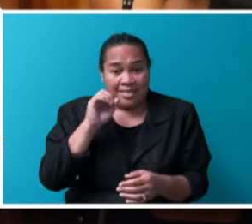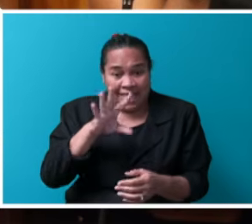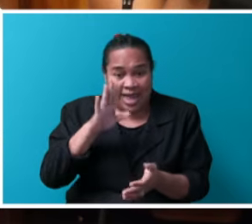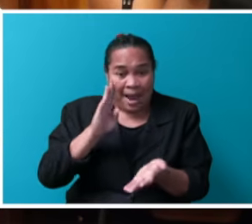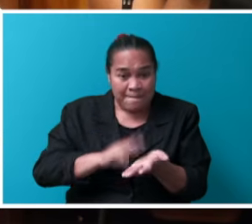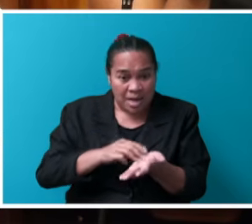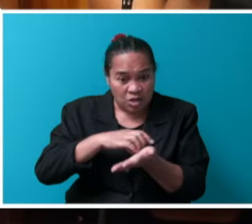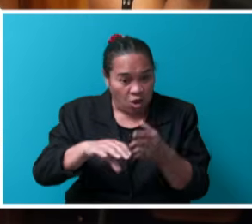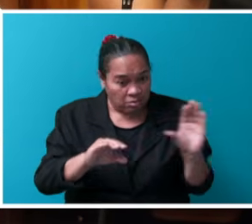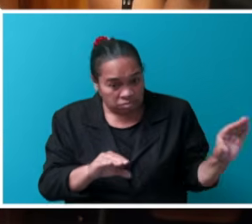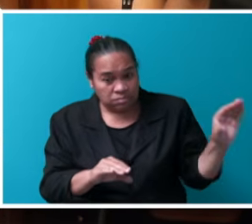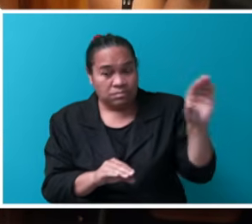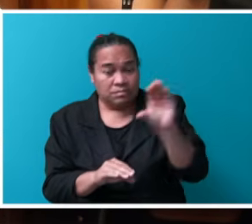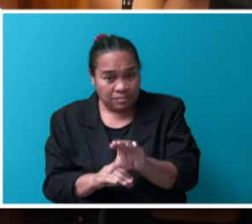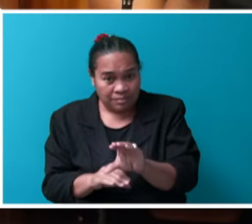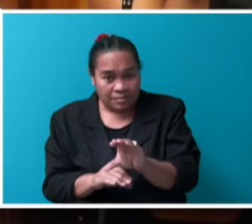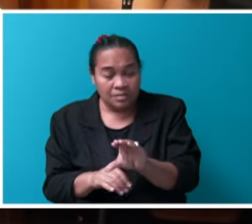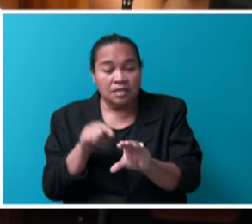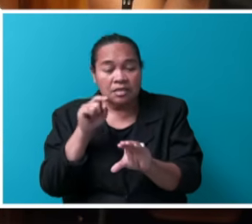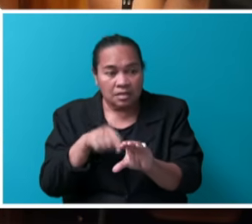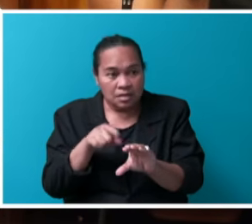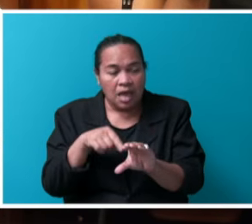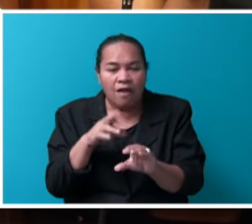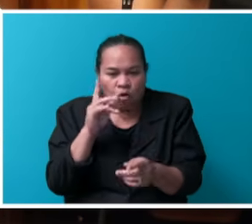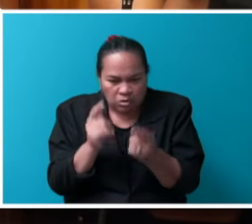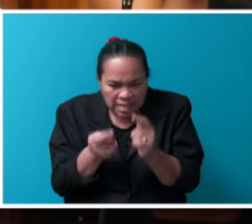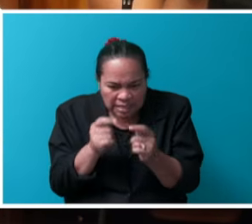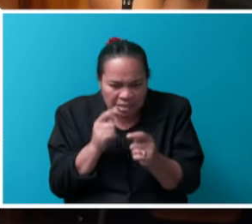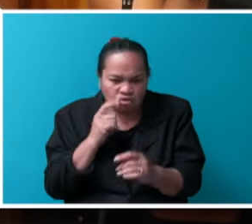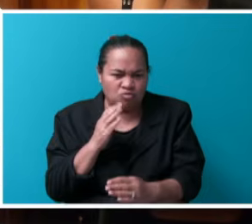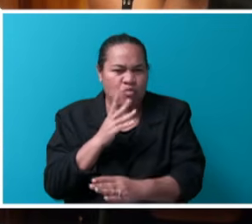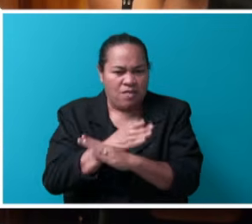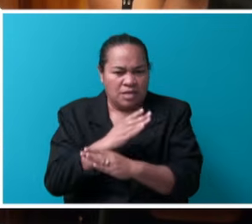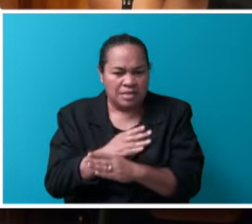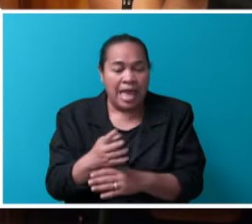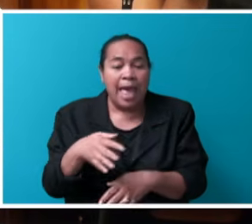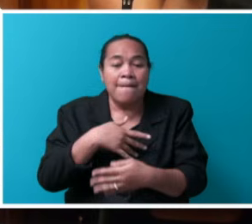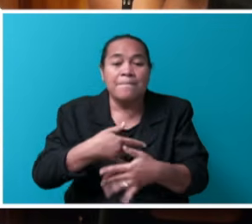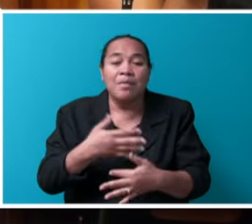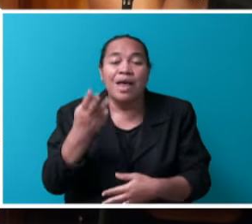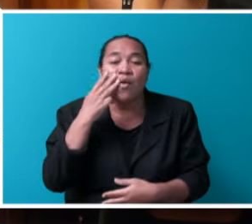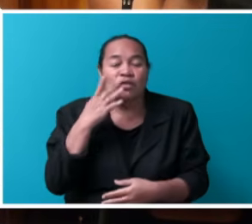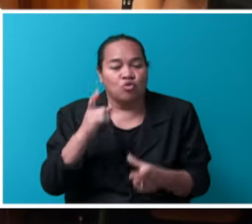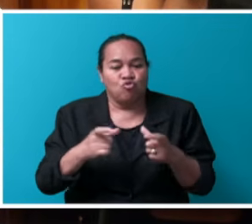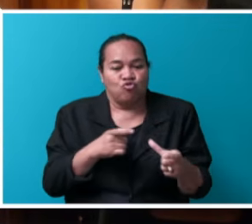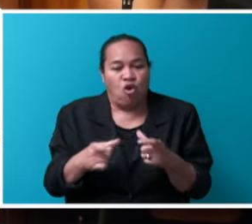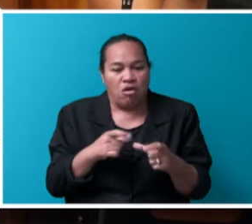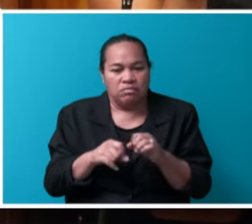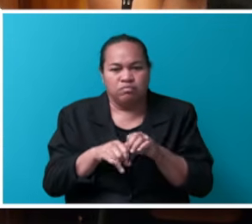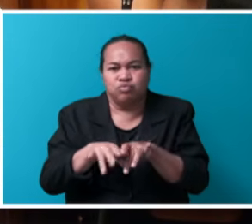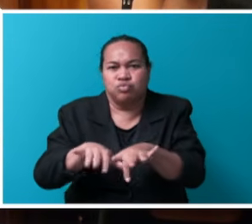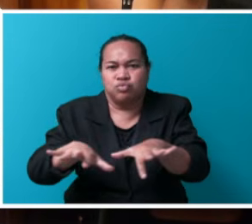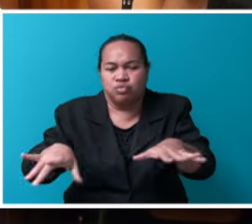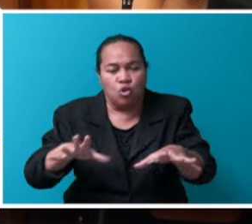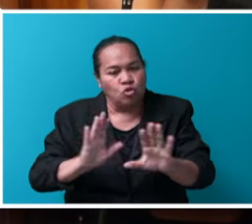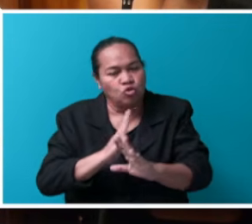a comprehensive approach to testing, prevention, public awareness, and controlling the spread of HIV. We are determined to tackle